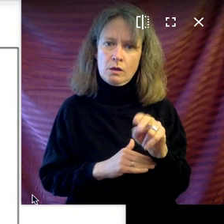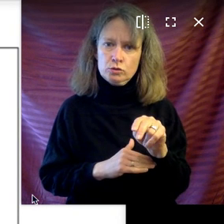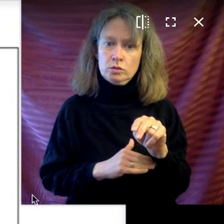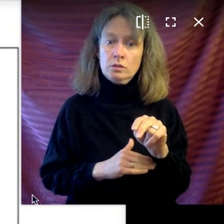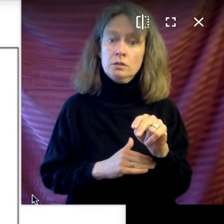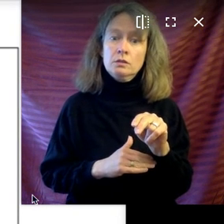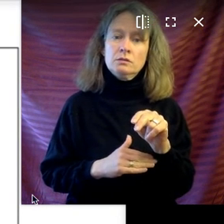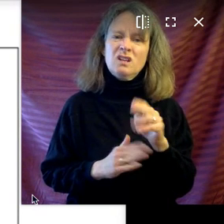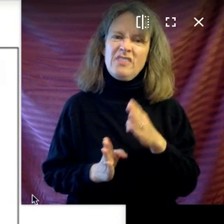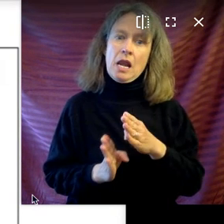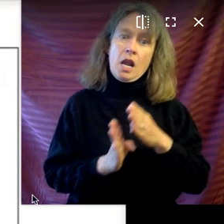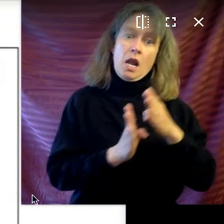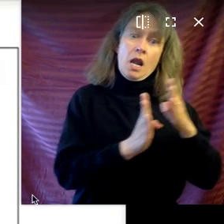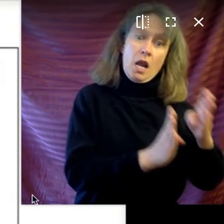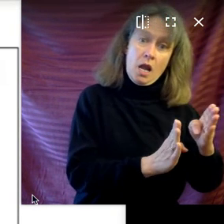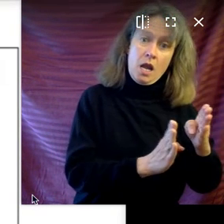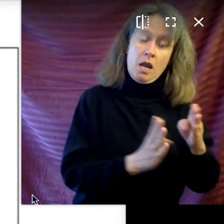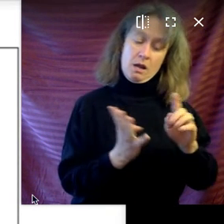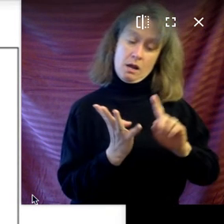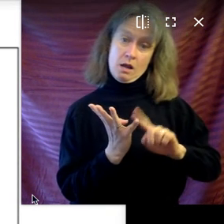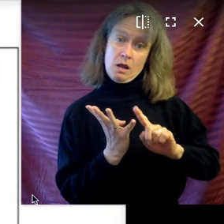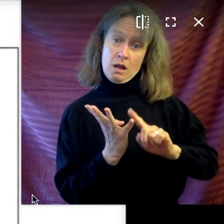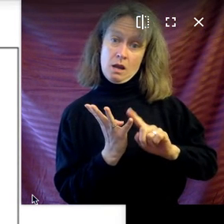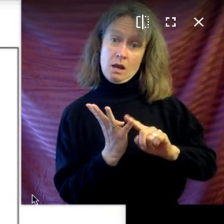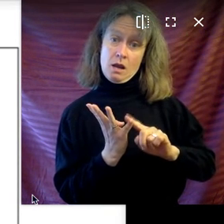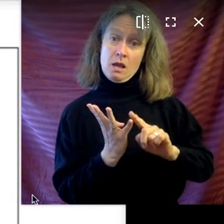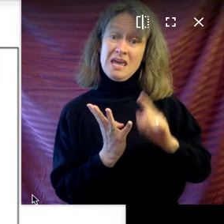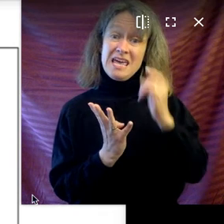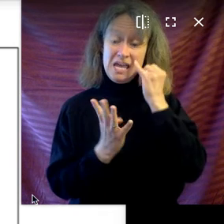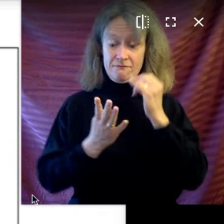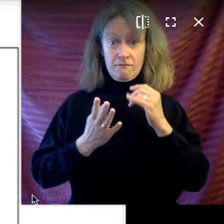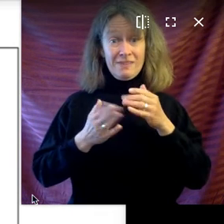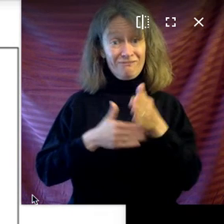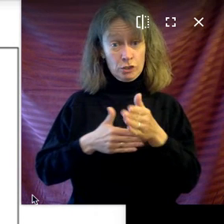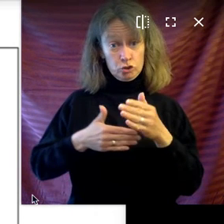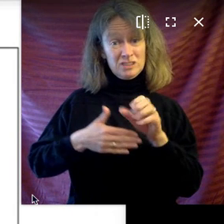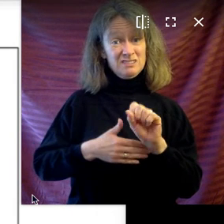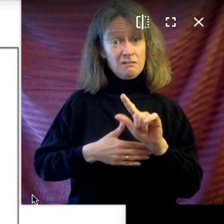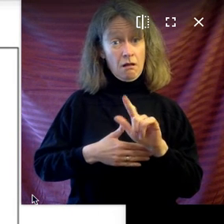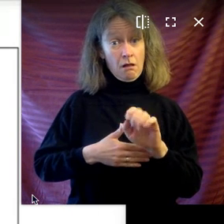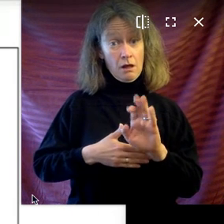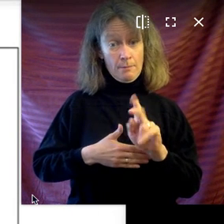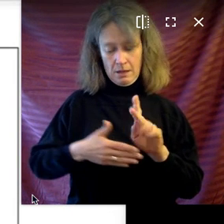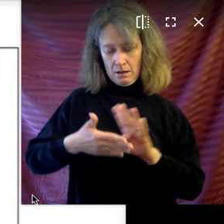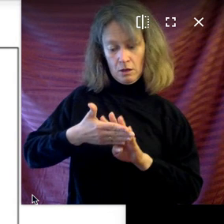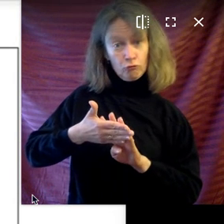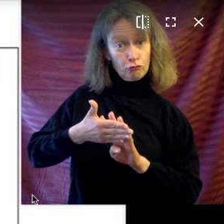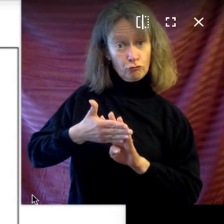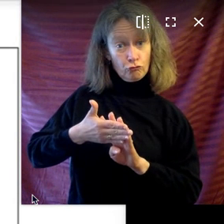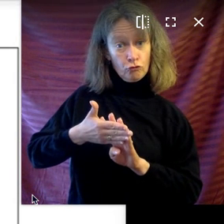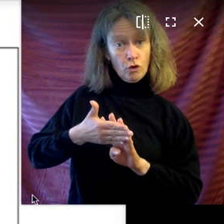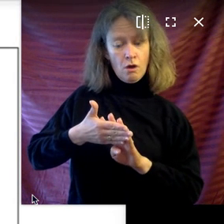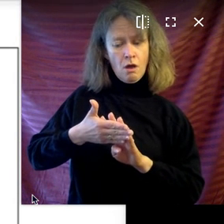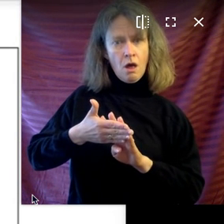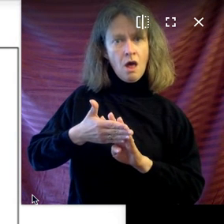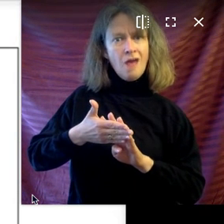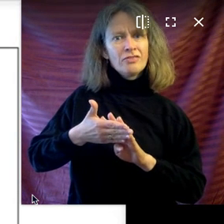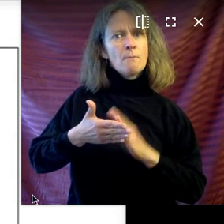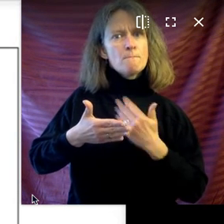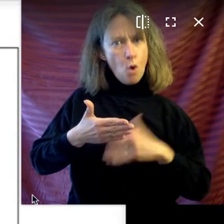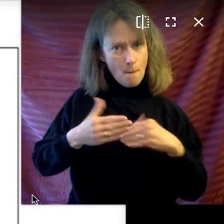become common. Over thousands to millions of years, the